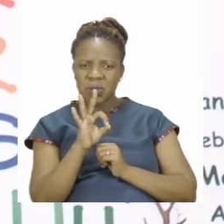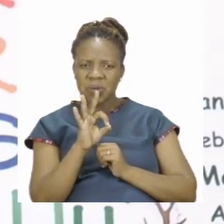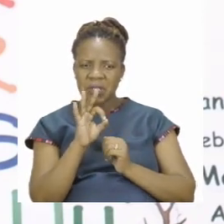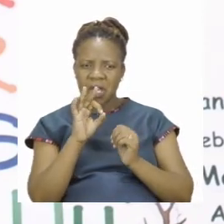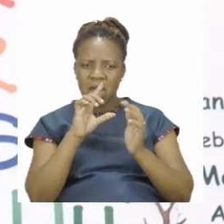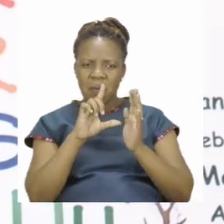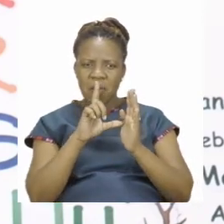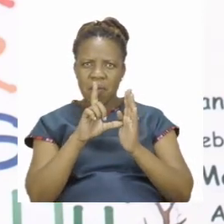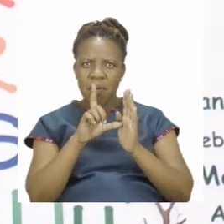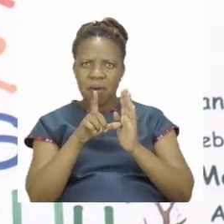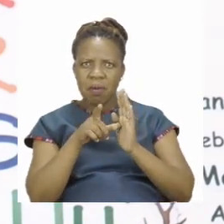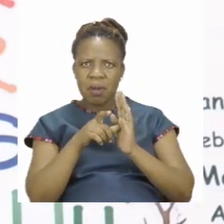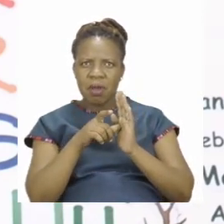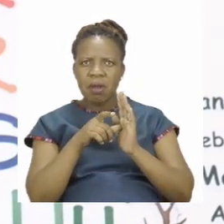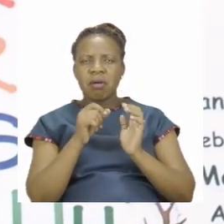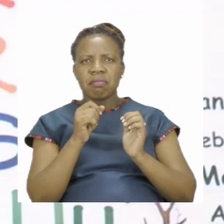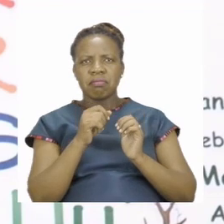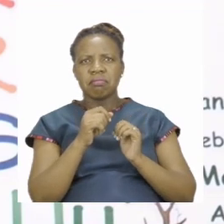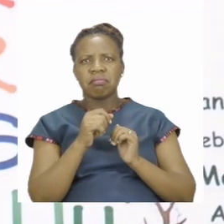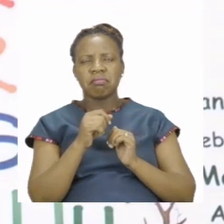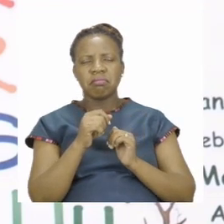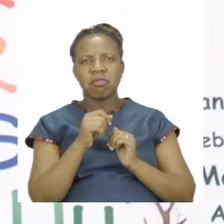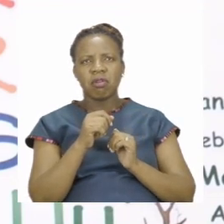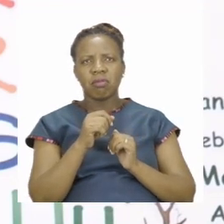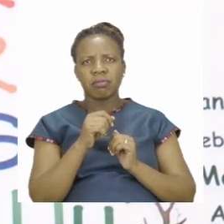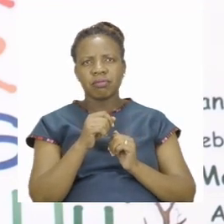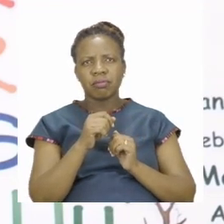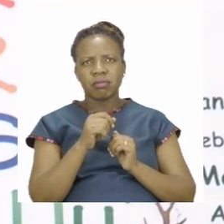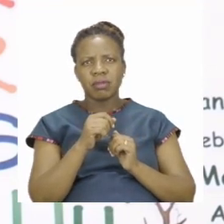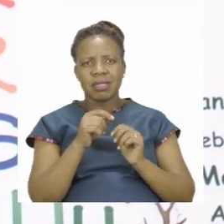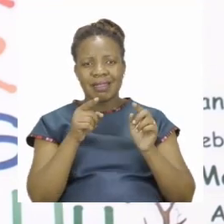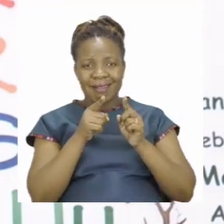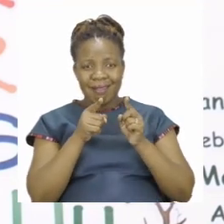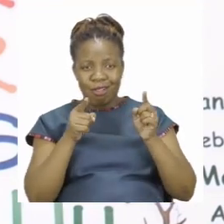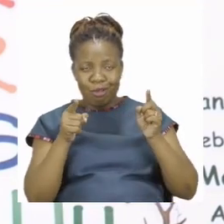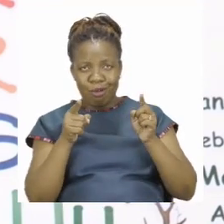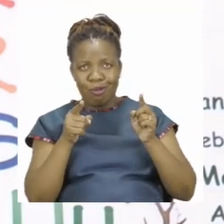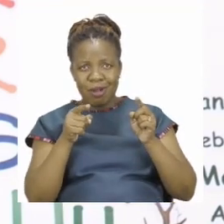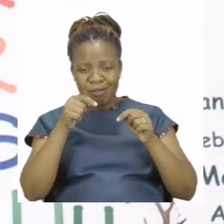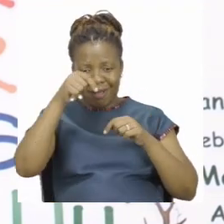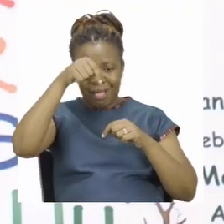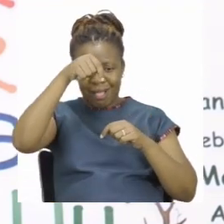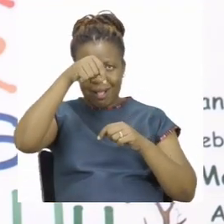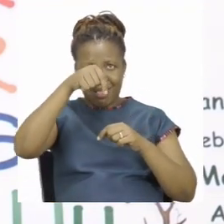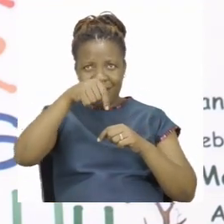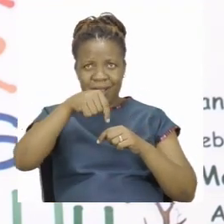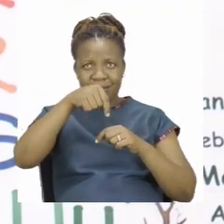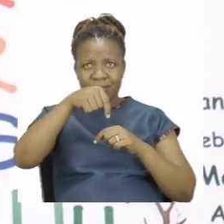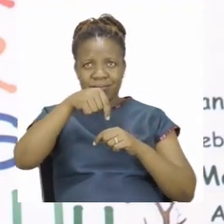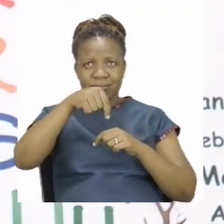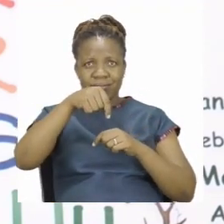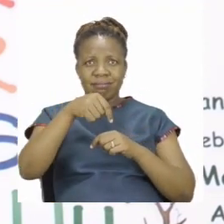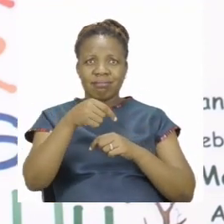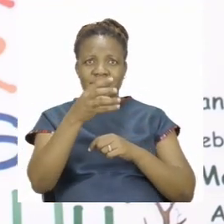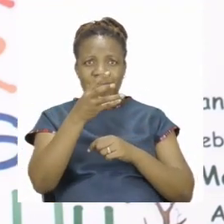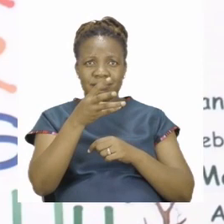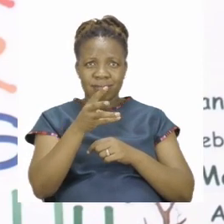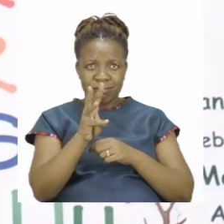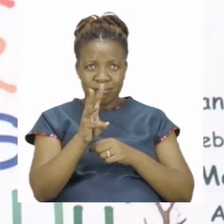down to 6. Now every time the minute hand is pointing down, the longer hand, that means it